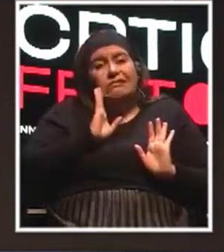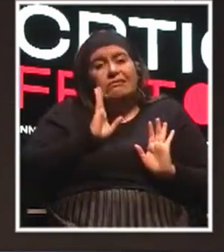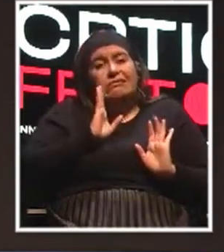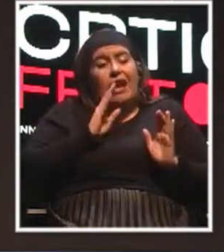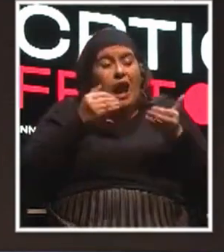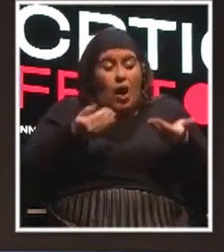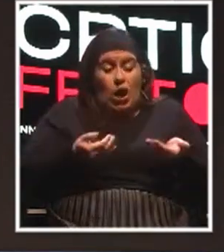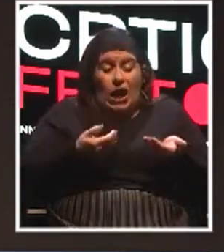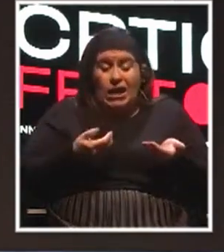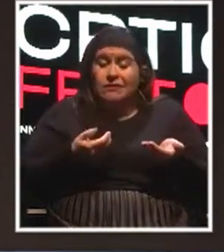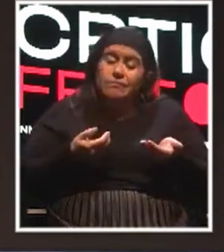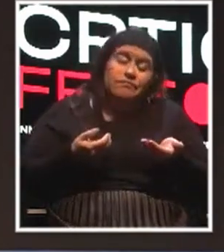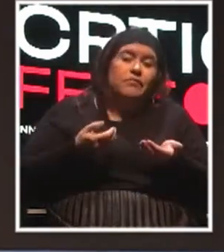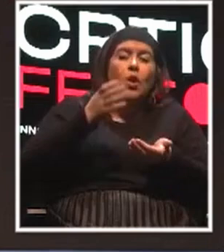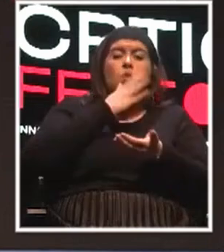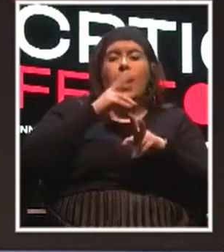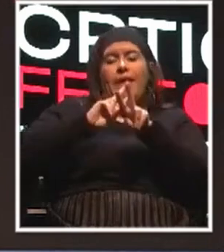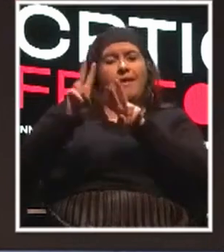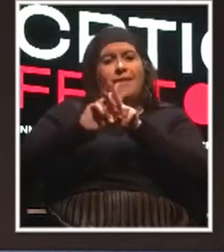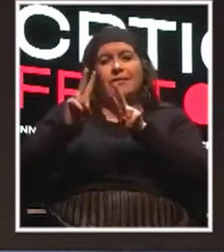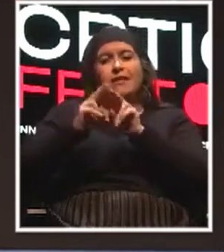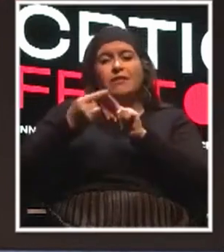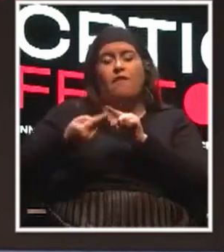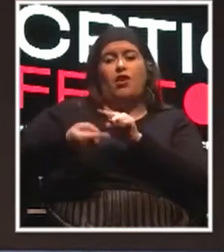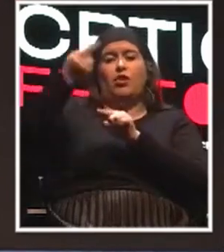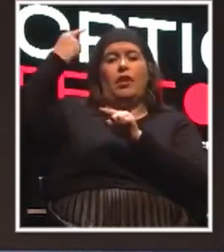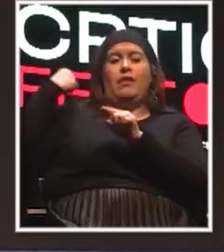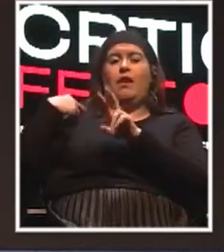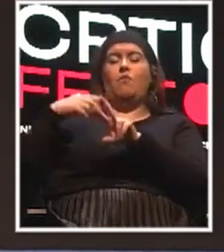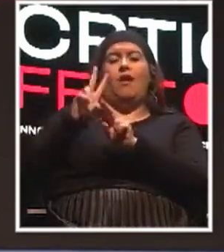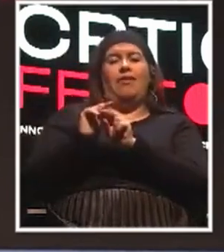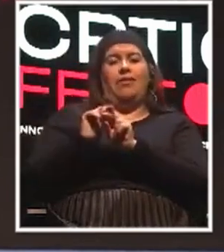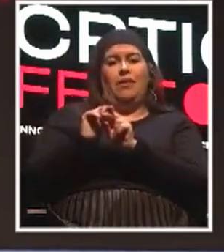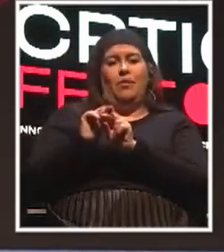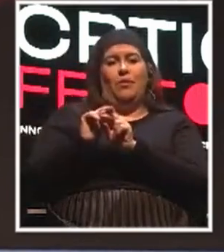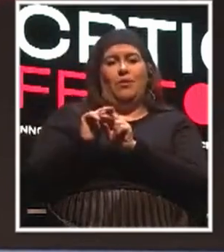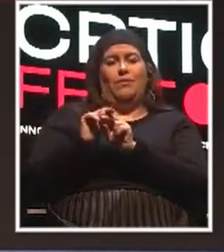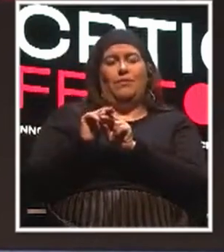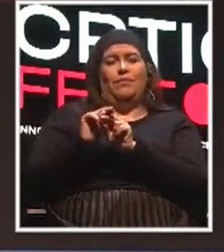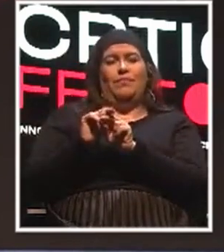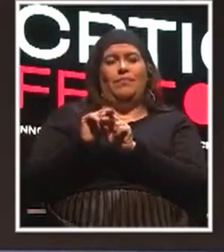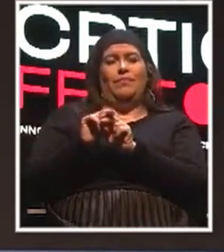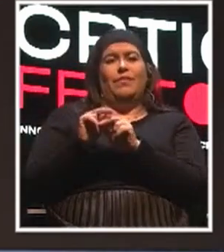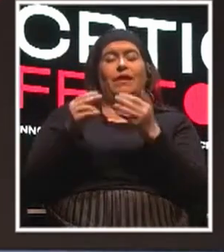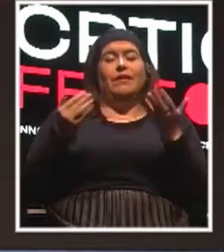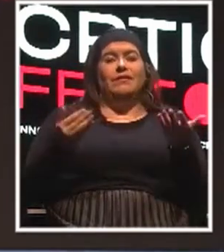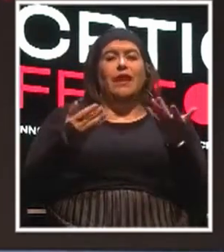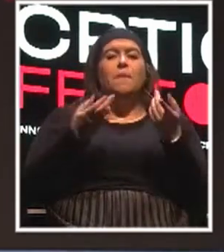It's reverted to the old system where basically marketing is,